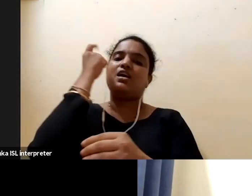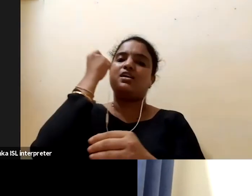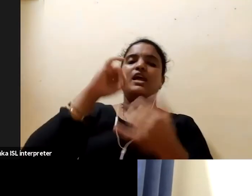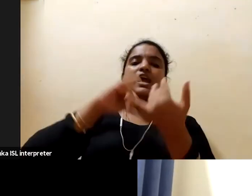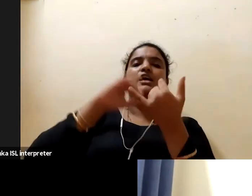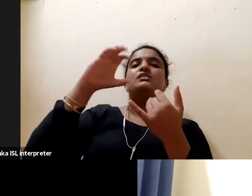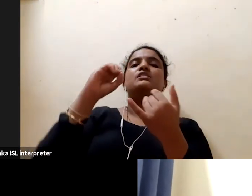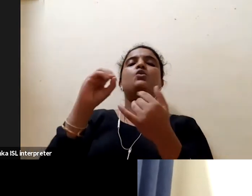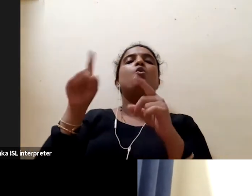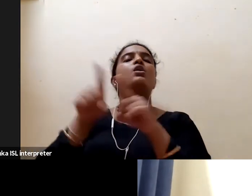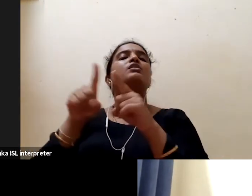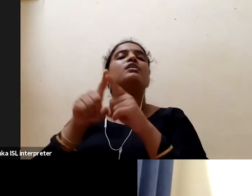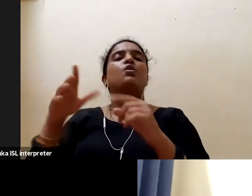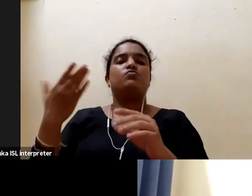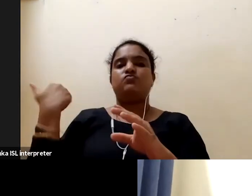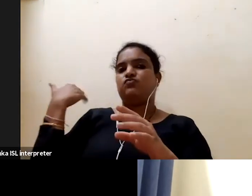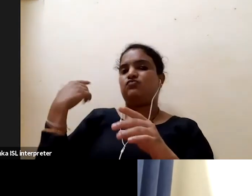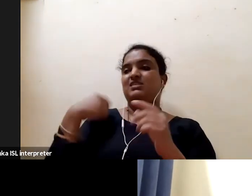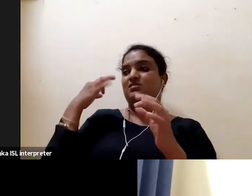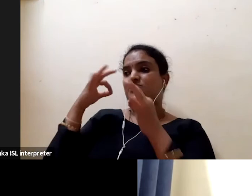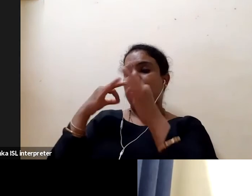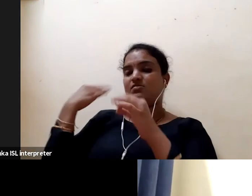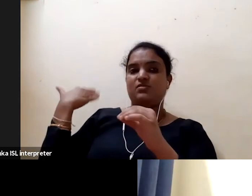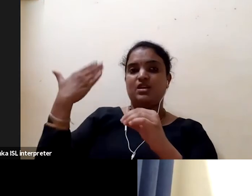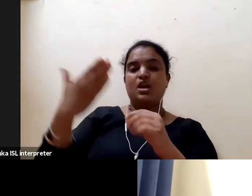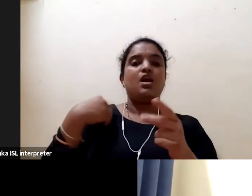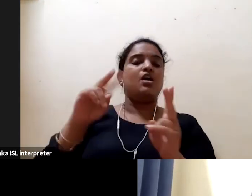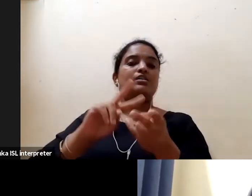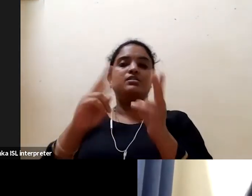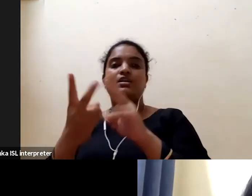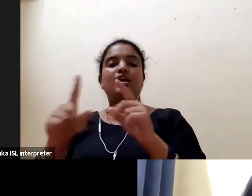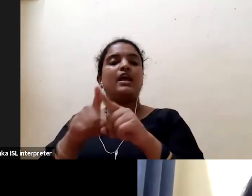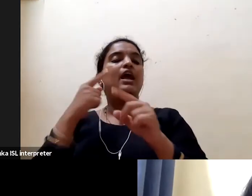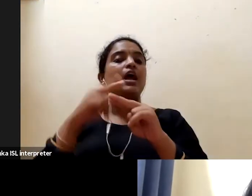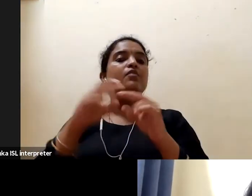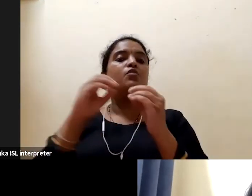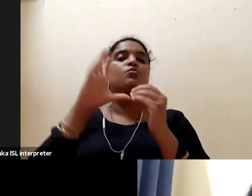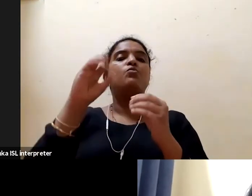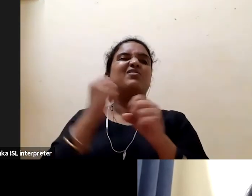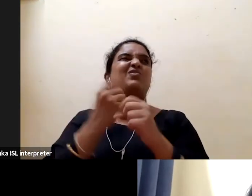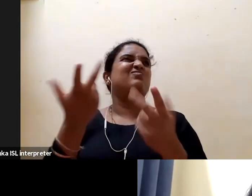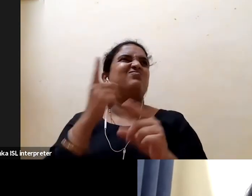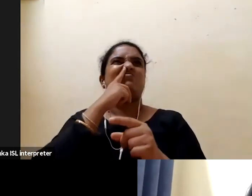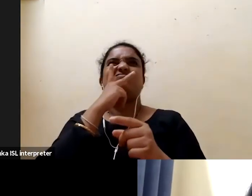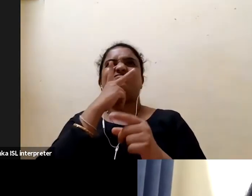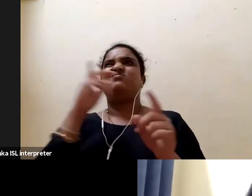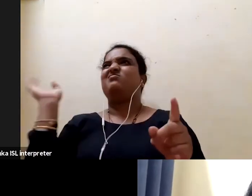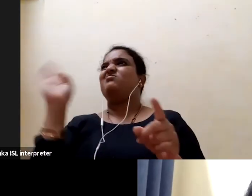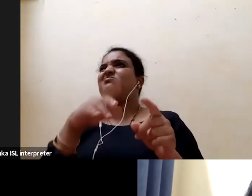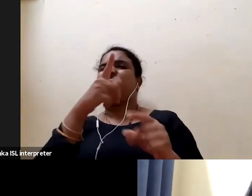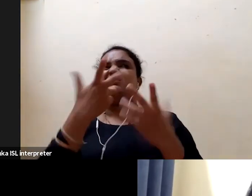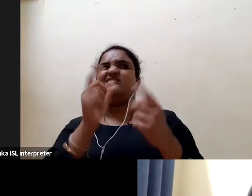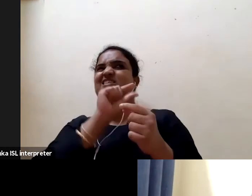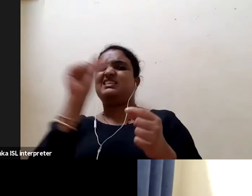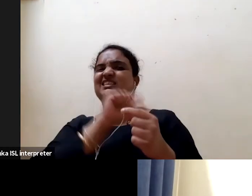exact opposite of everything I explained now. Because when I apply SEO to my blog, I feel like, what nonsense is this have I written on